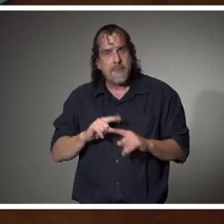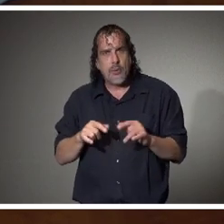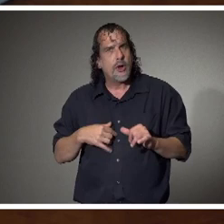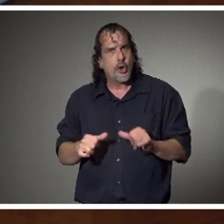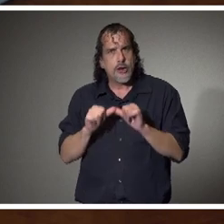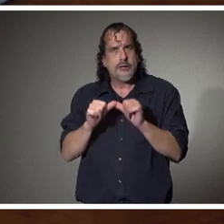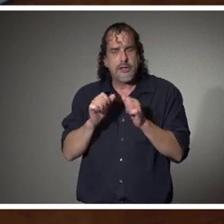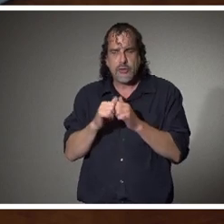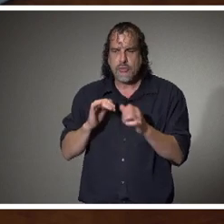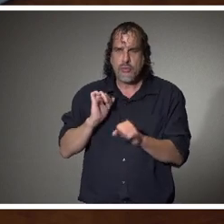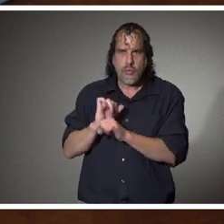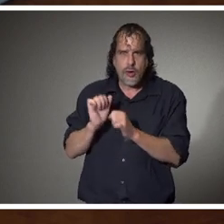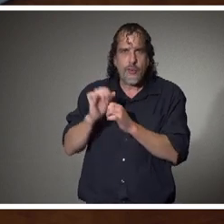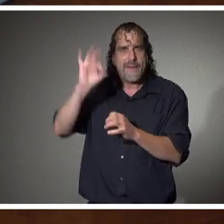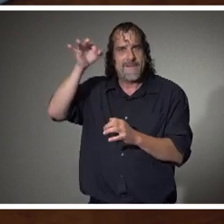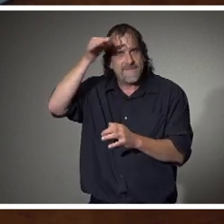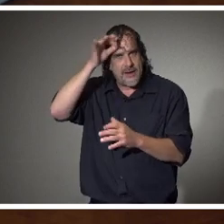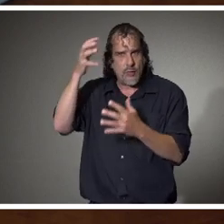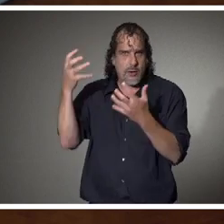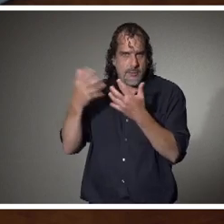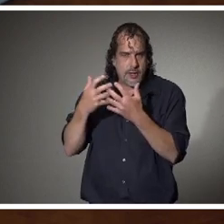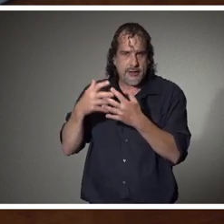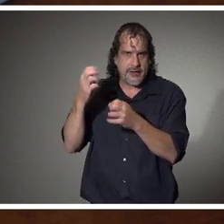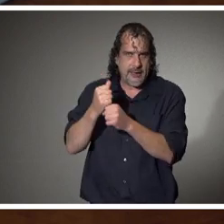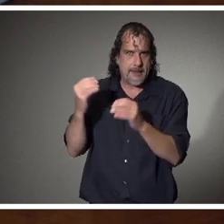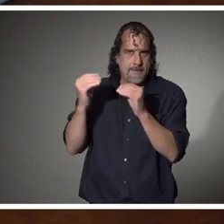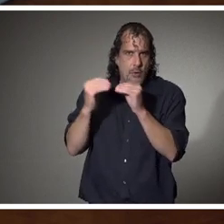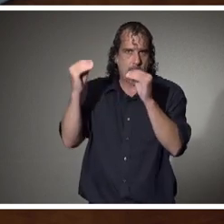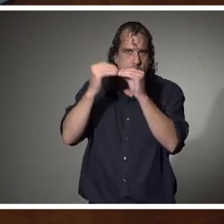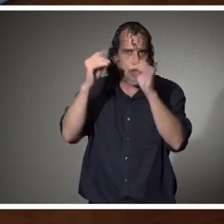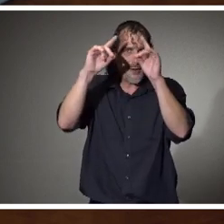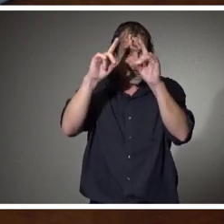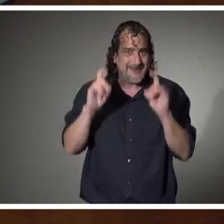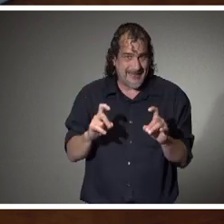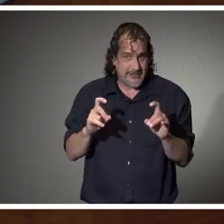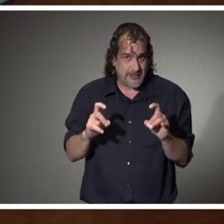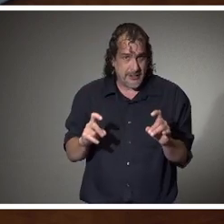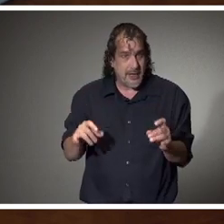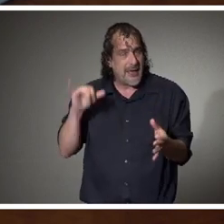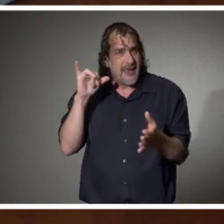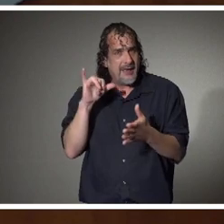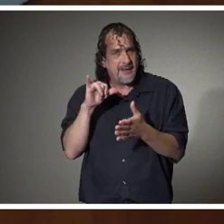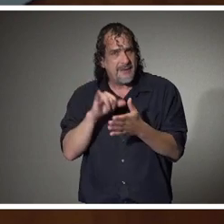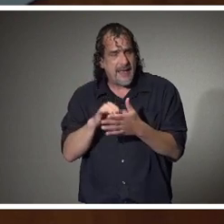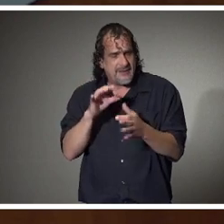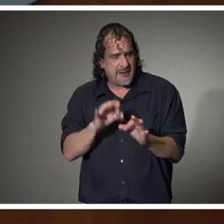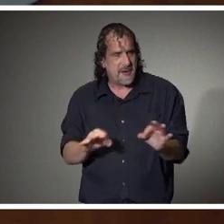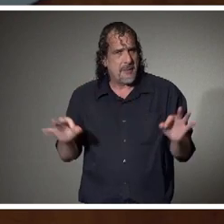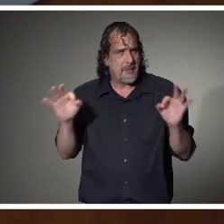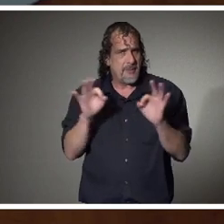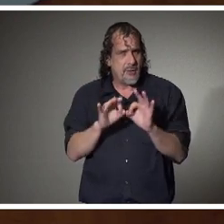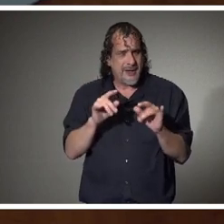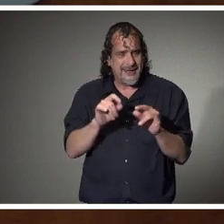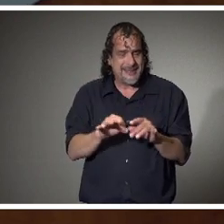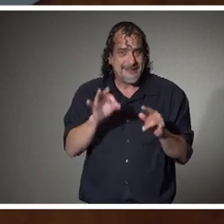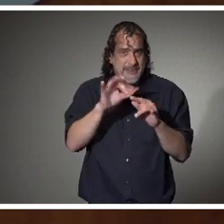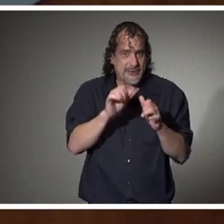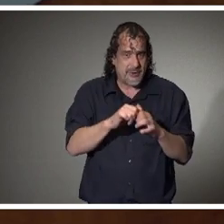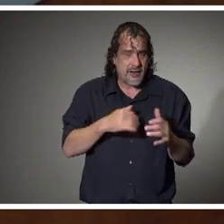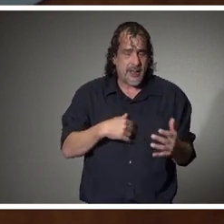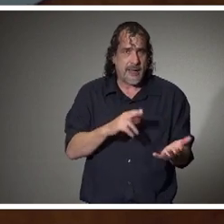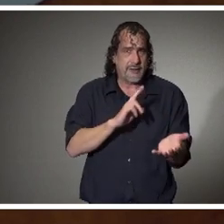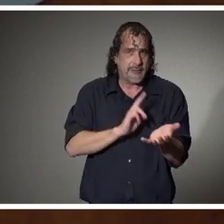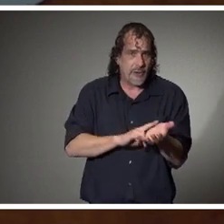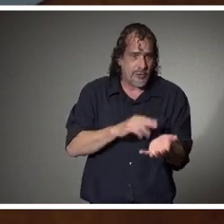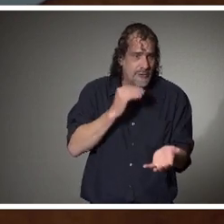to work with our federal partners to get more and more of those tests, because that is important, particularly in those areas like healthcare space,